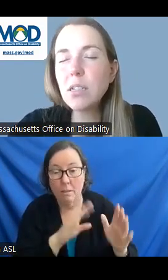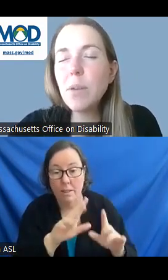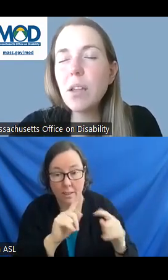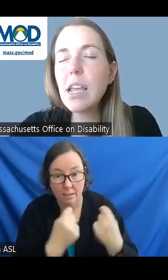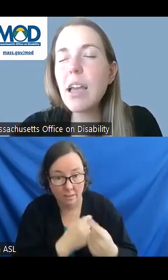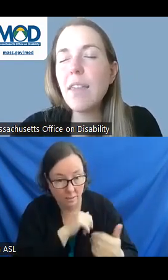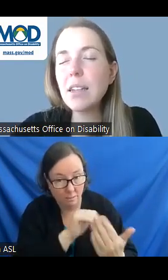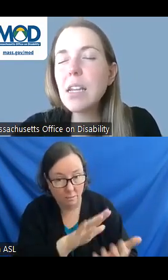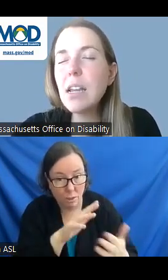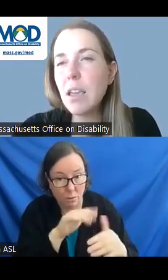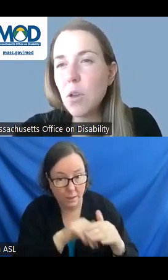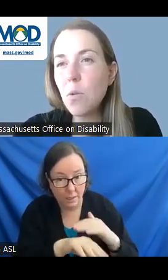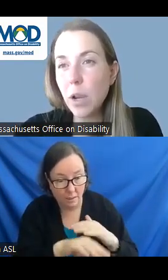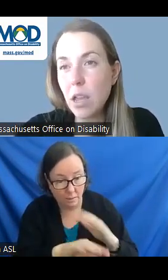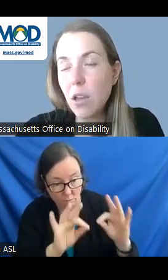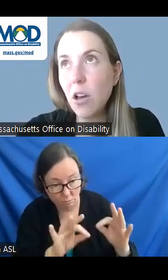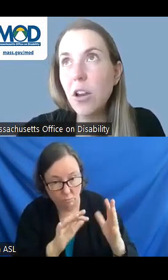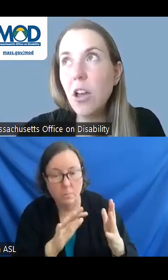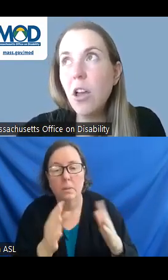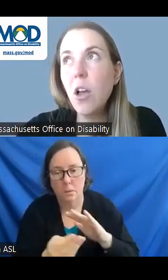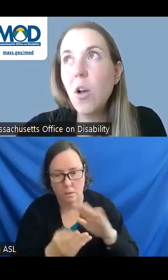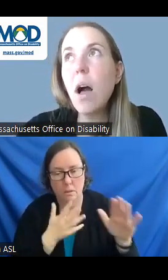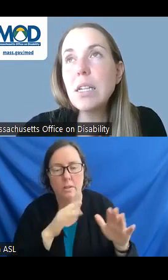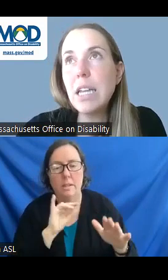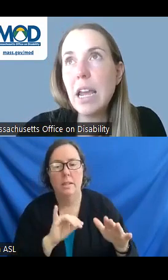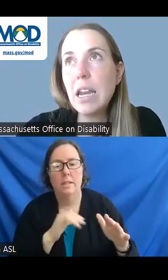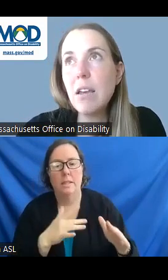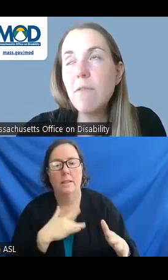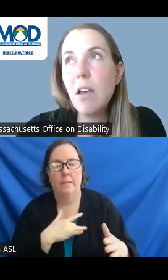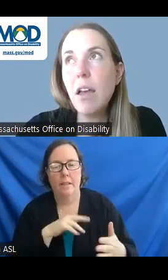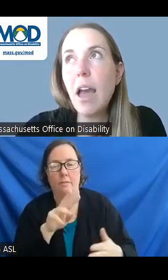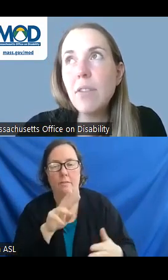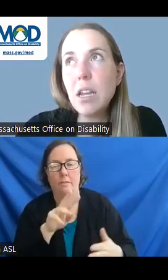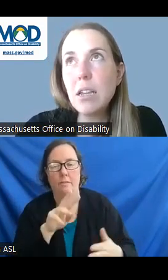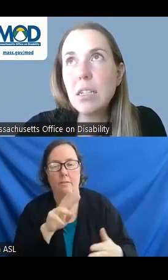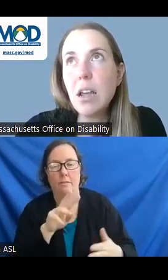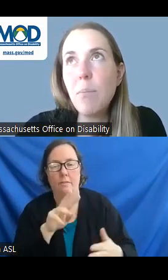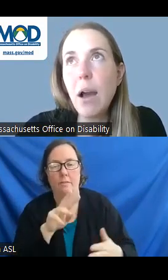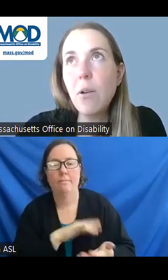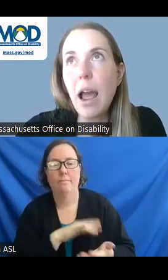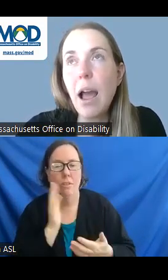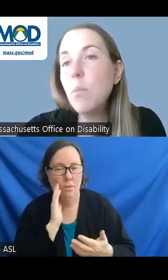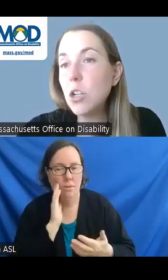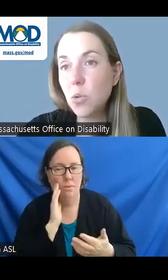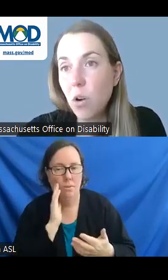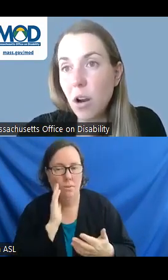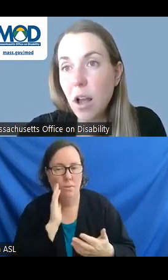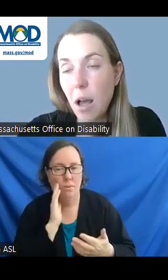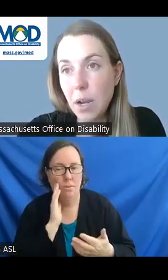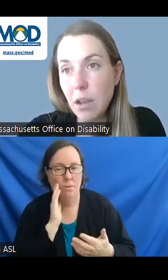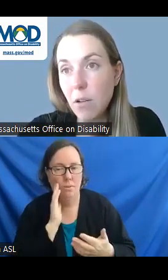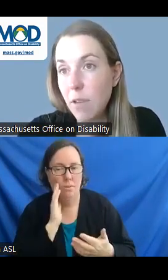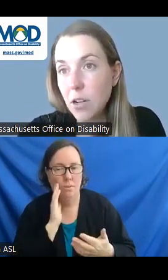to accessibility. And that's going to give you really good qualitative evidence about how mature